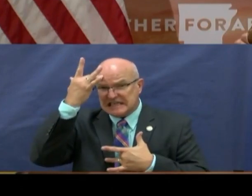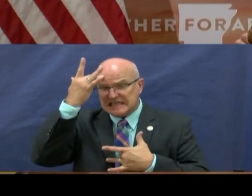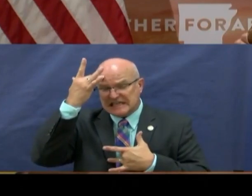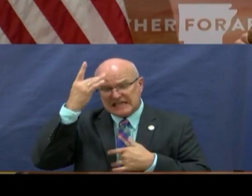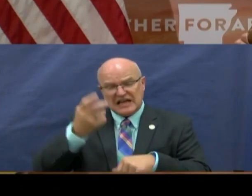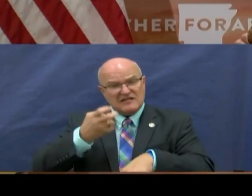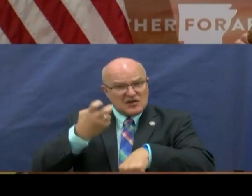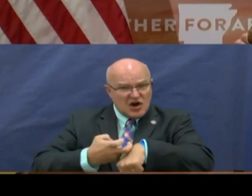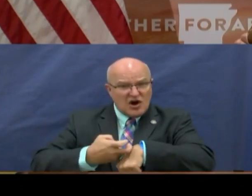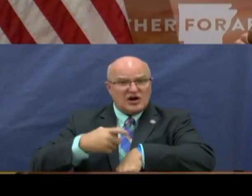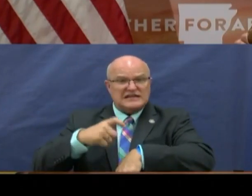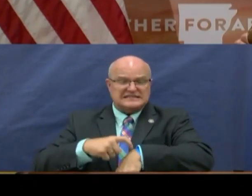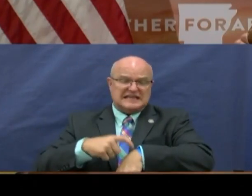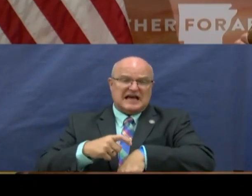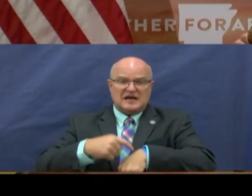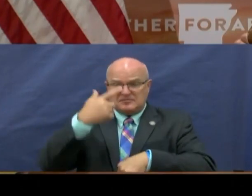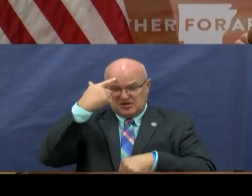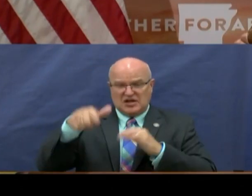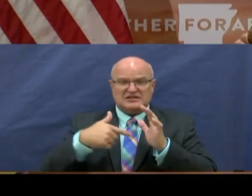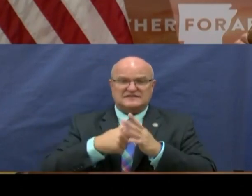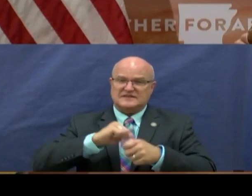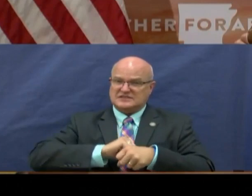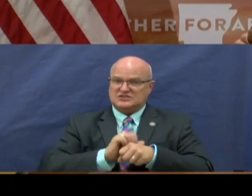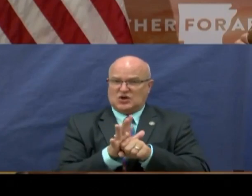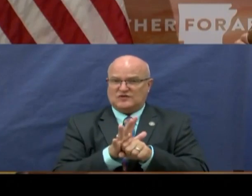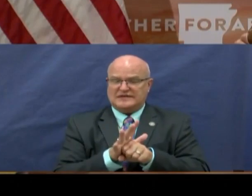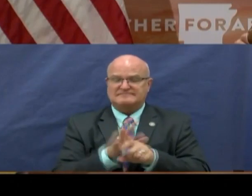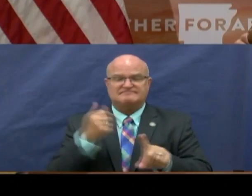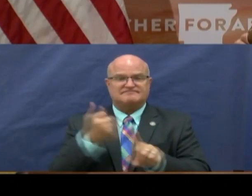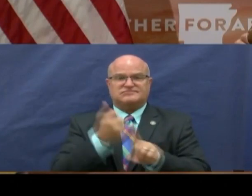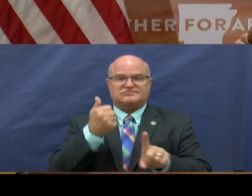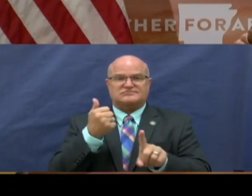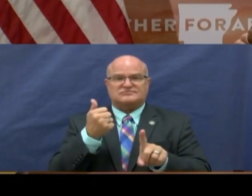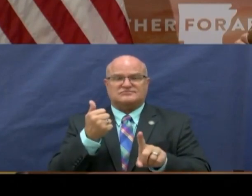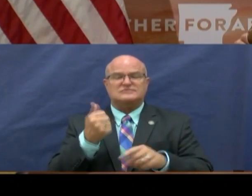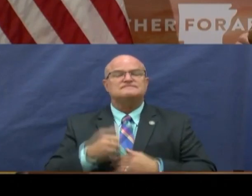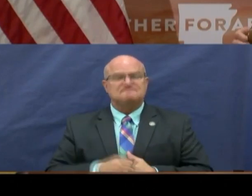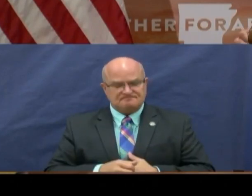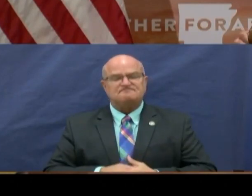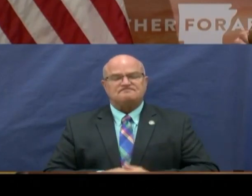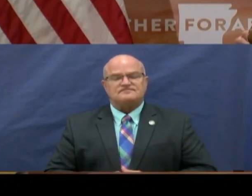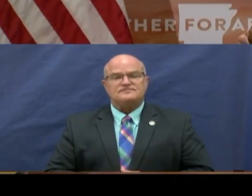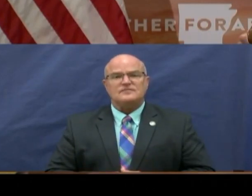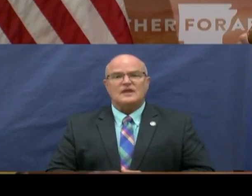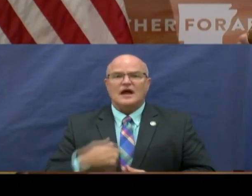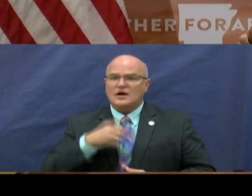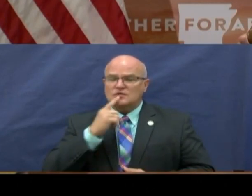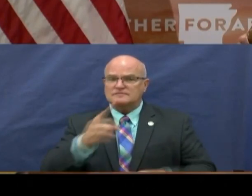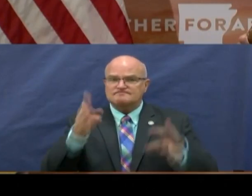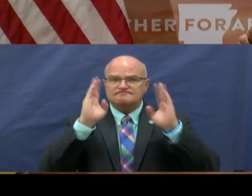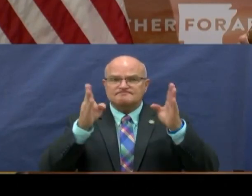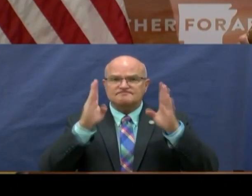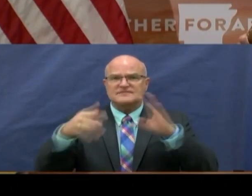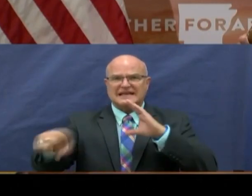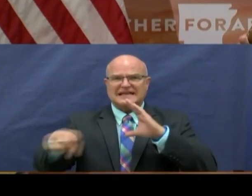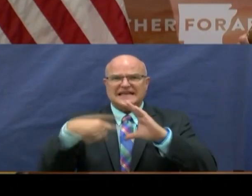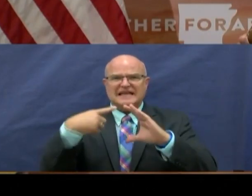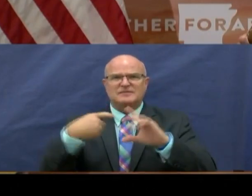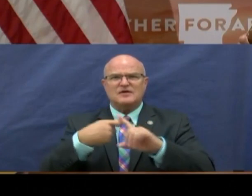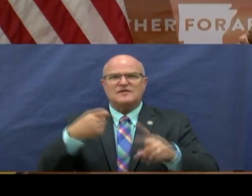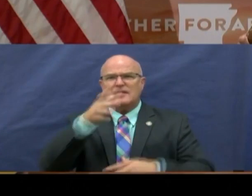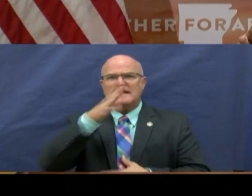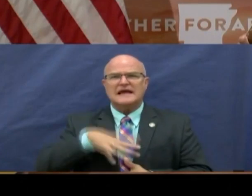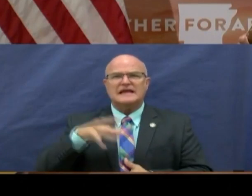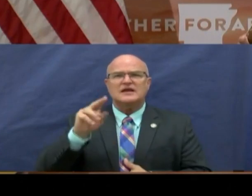hardships because of it as well. I was particularly drawn attention to an email from a lady in